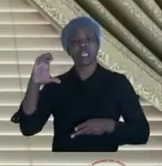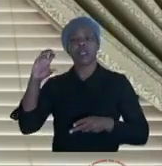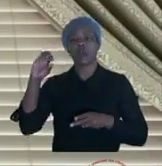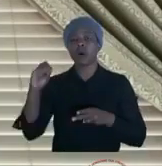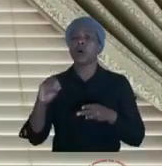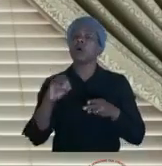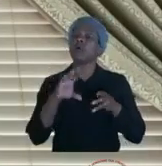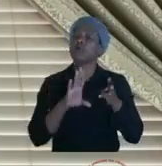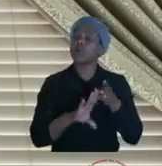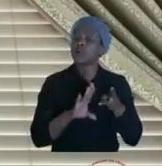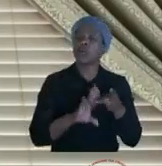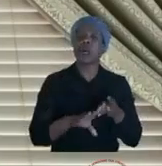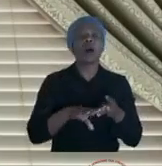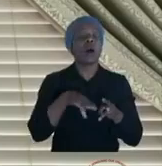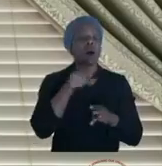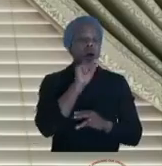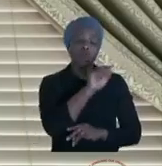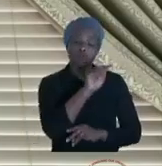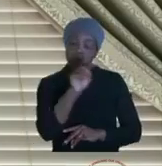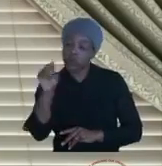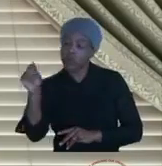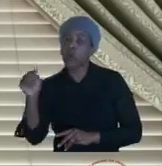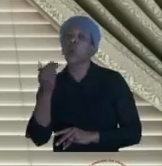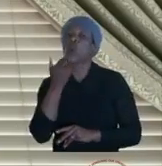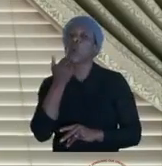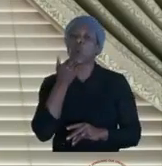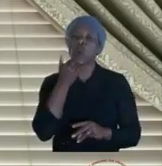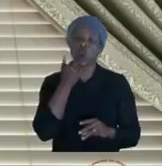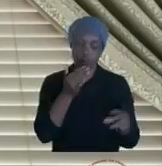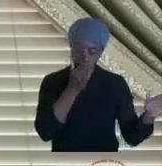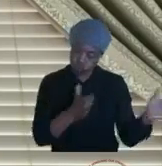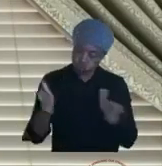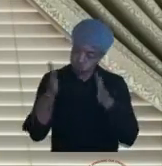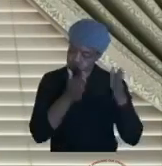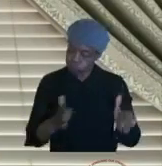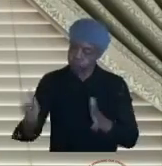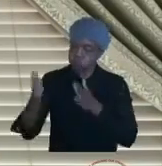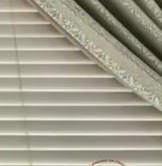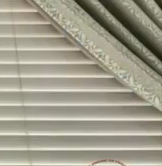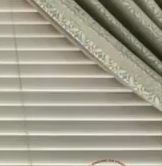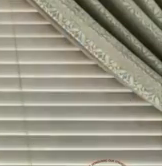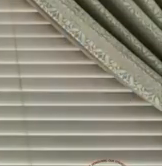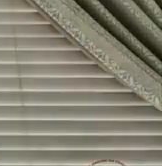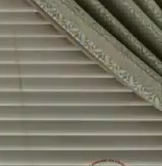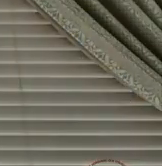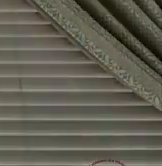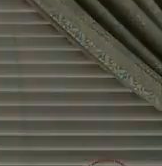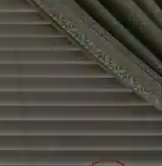participants in the program, in particular the organizers of this august event. I thank you.